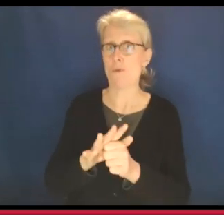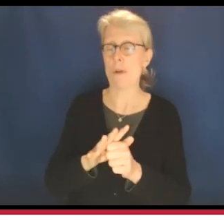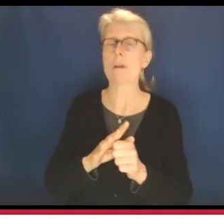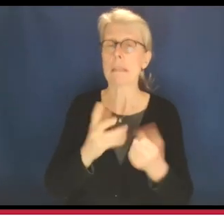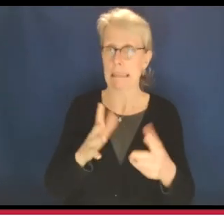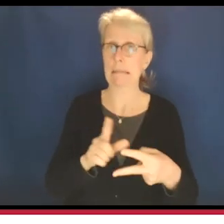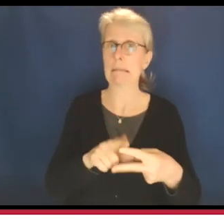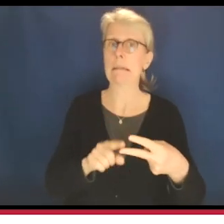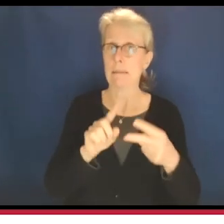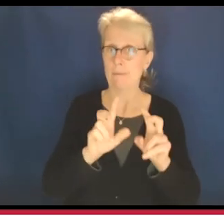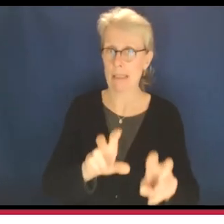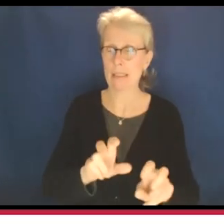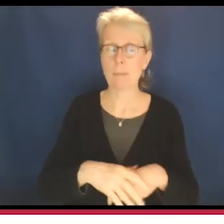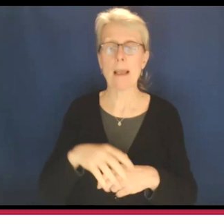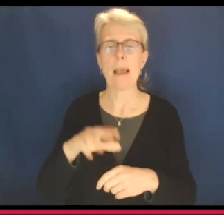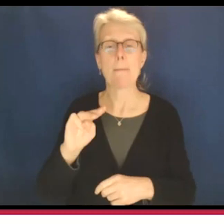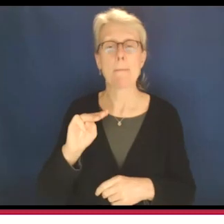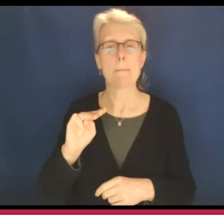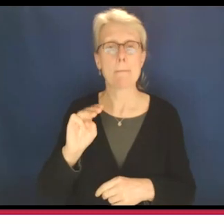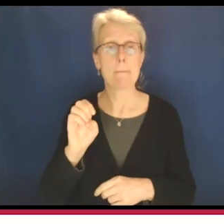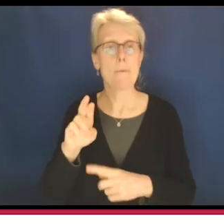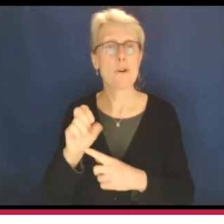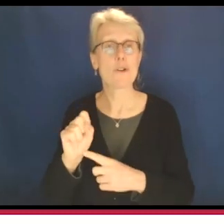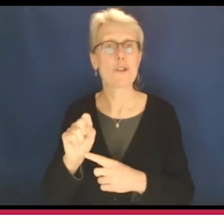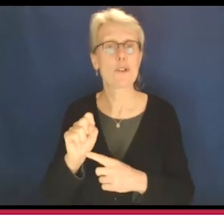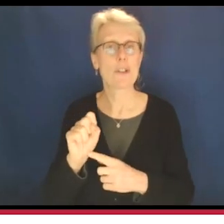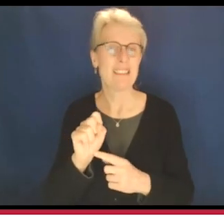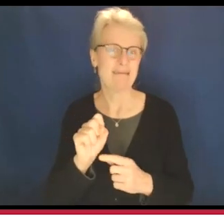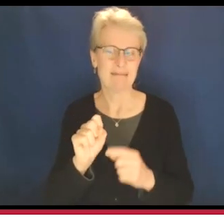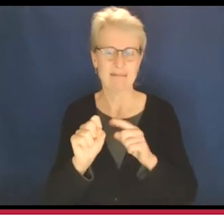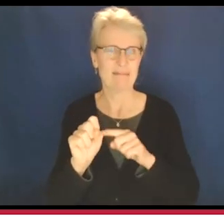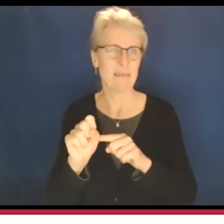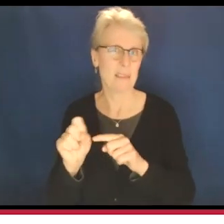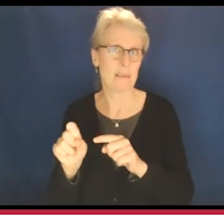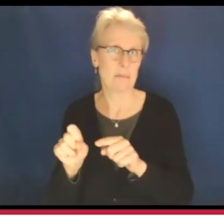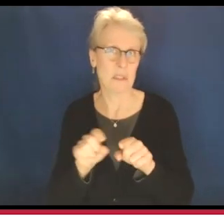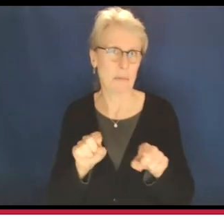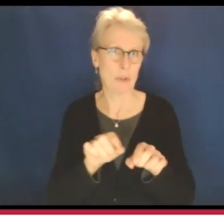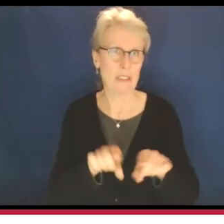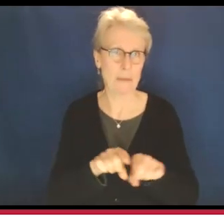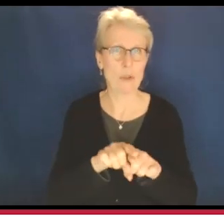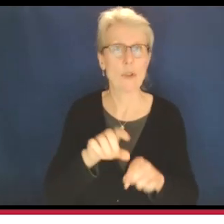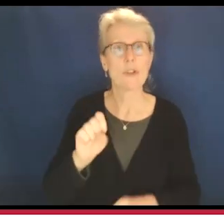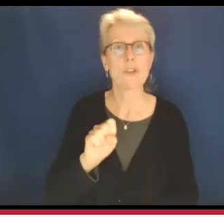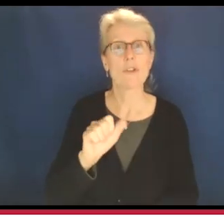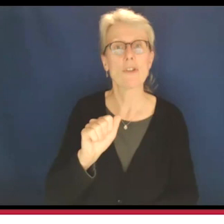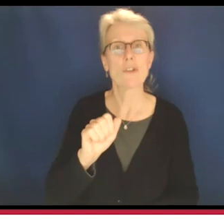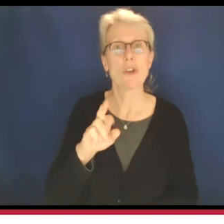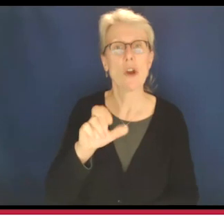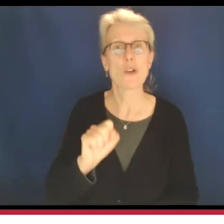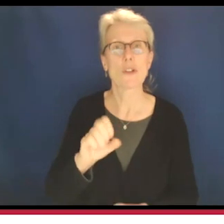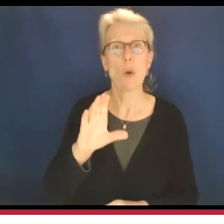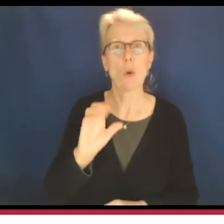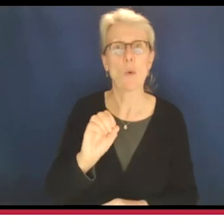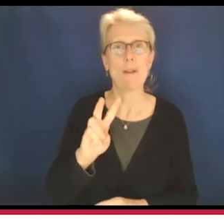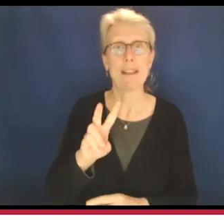were vaccines against MERS, which is a relatively close relative of the SARS-CoV-2, and which